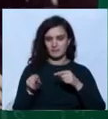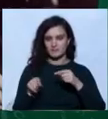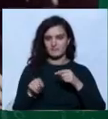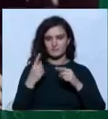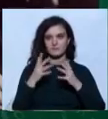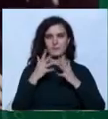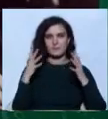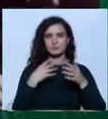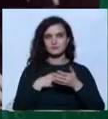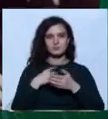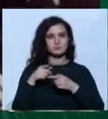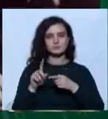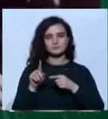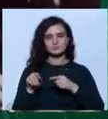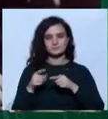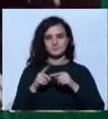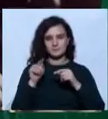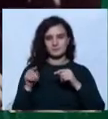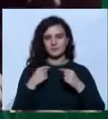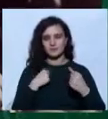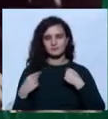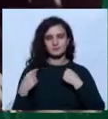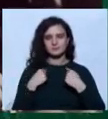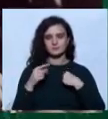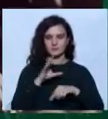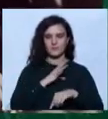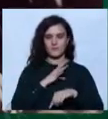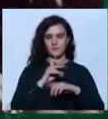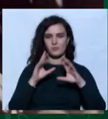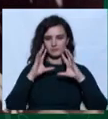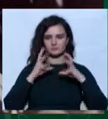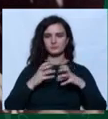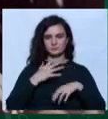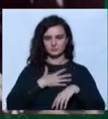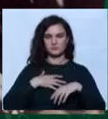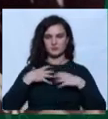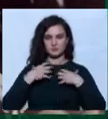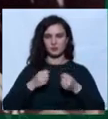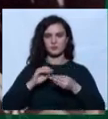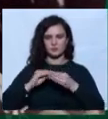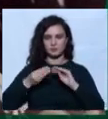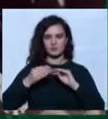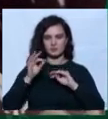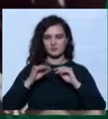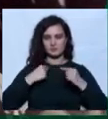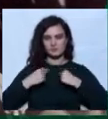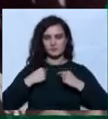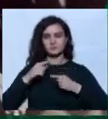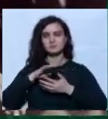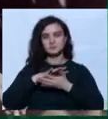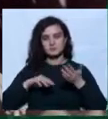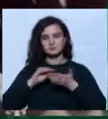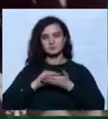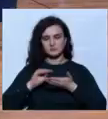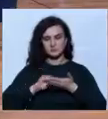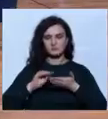One big issue with him is that he suffered from serious health troubles, but he continued to write